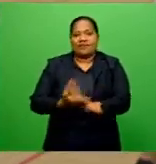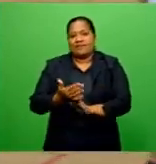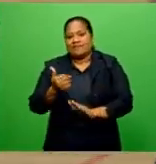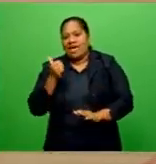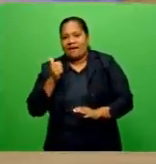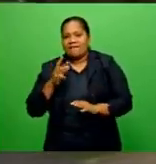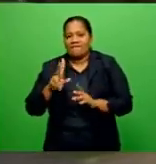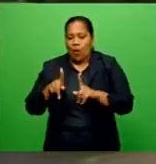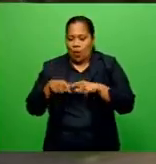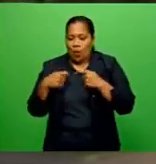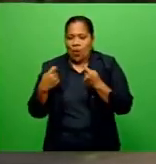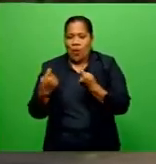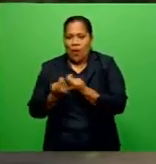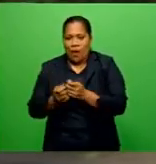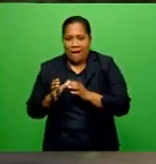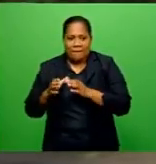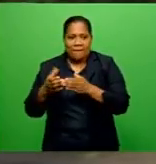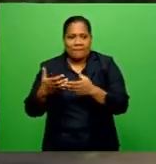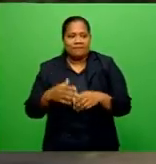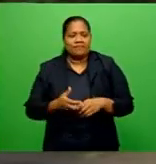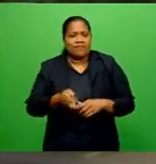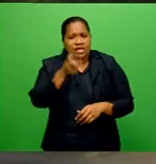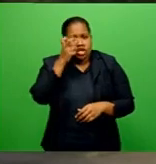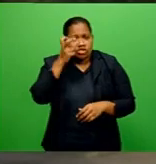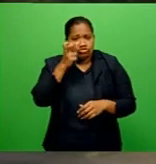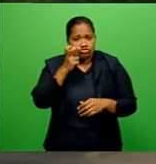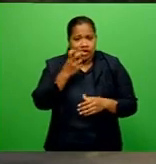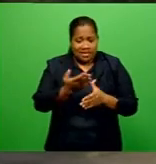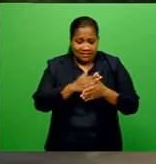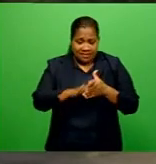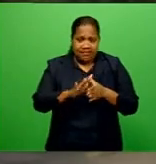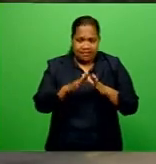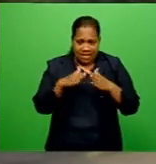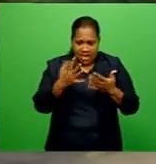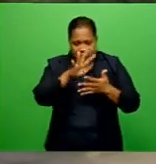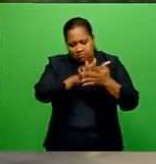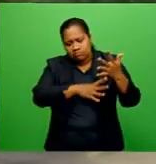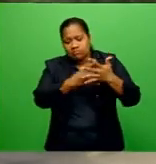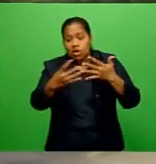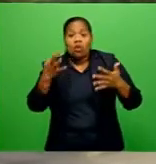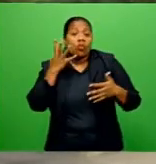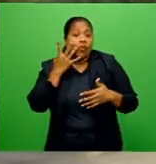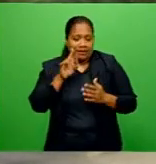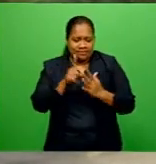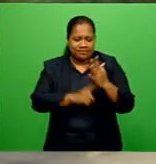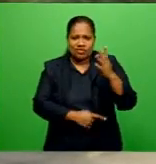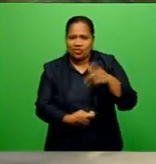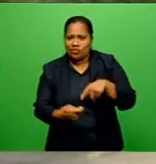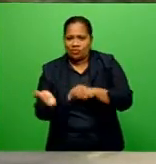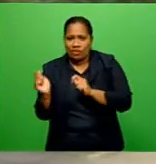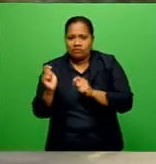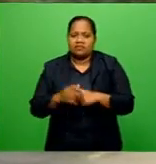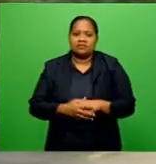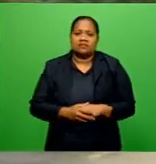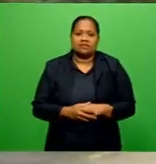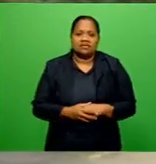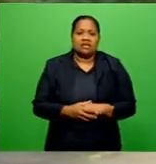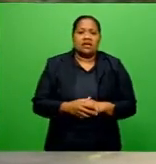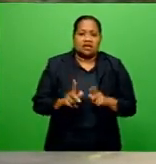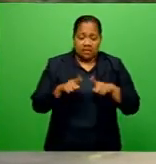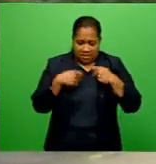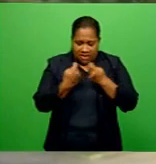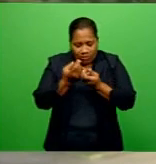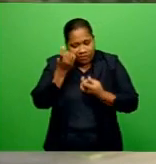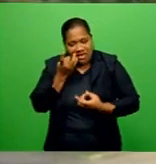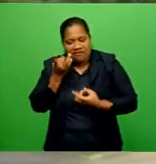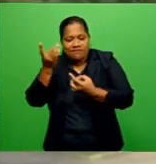weeks. Training camp is scheduled now for January. The squad has been informed, and we